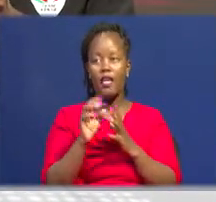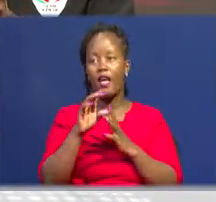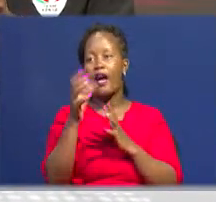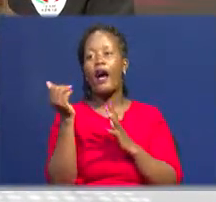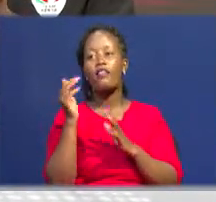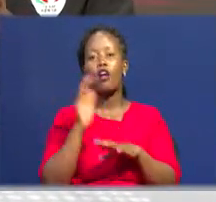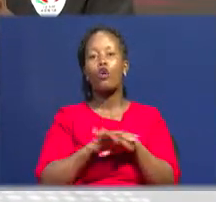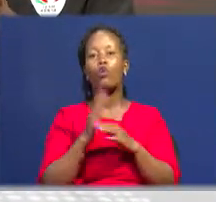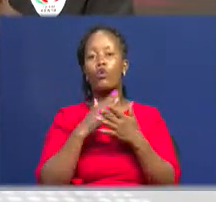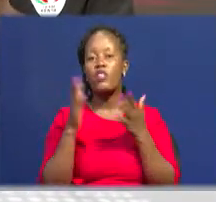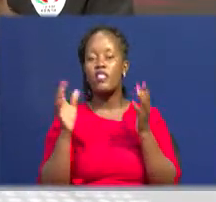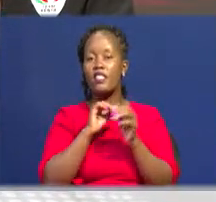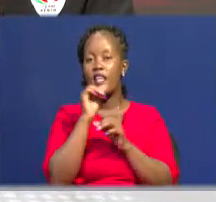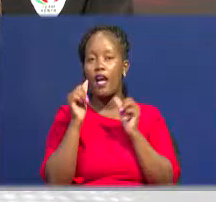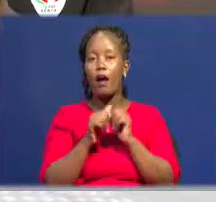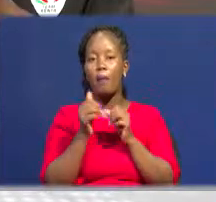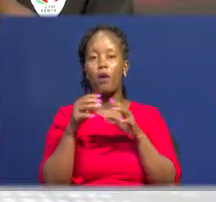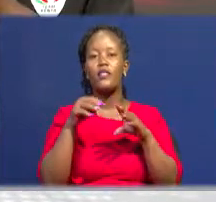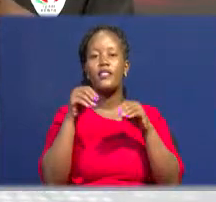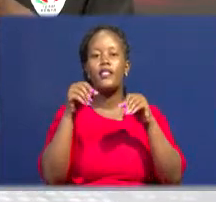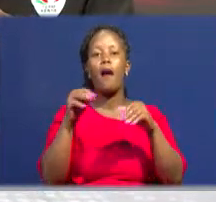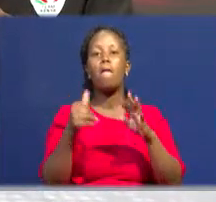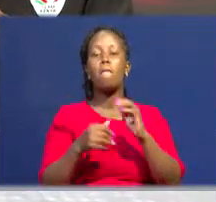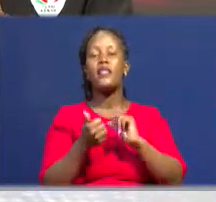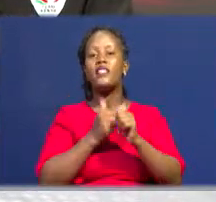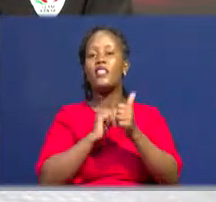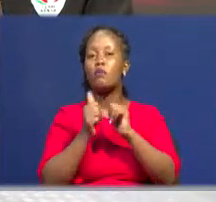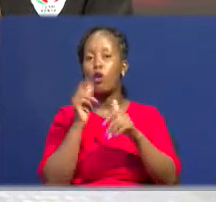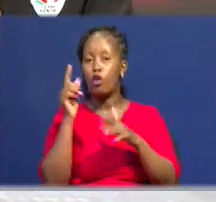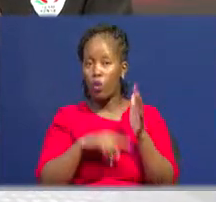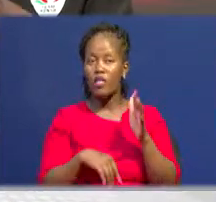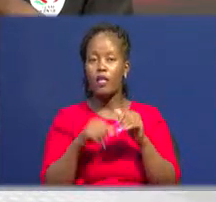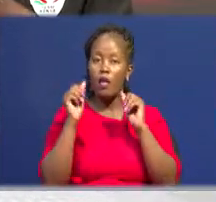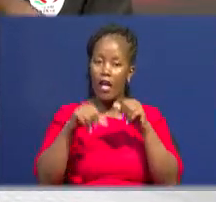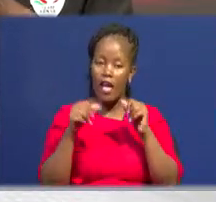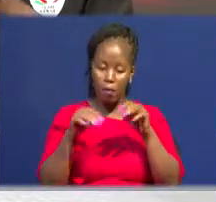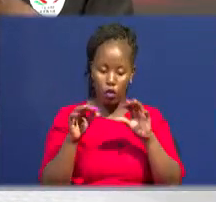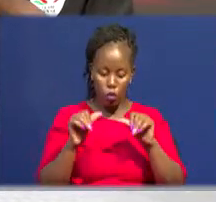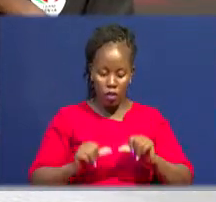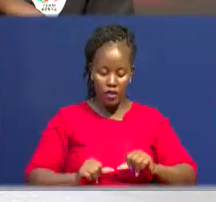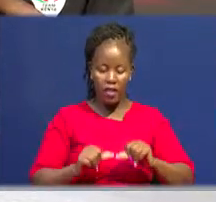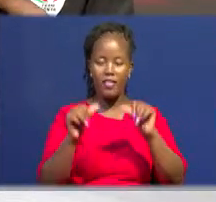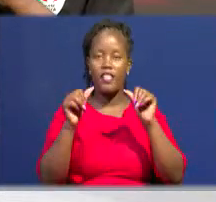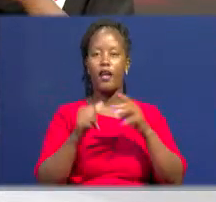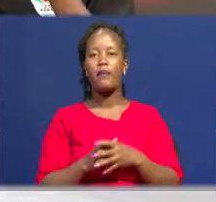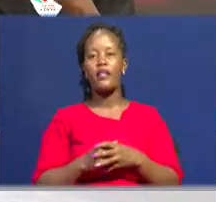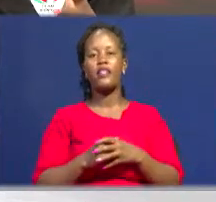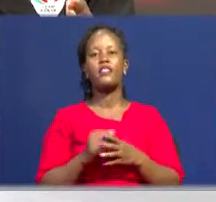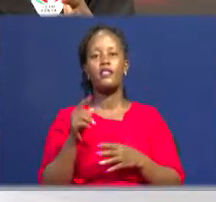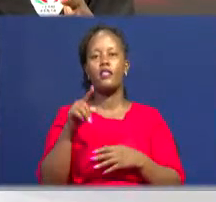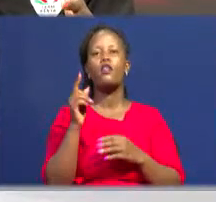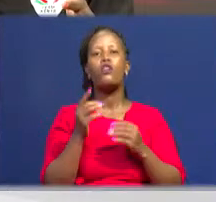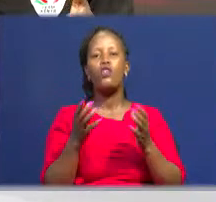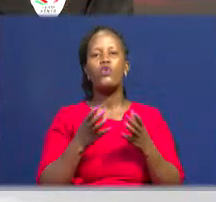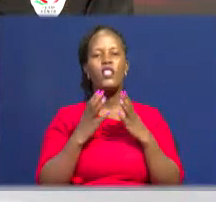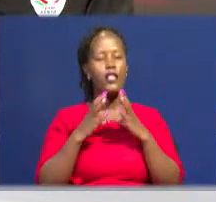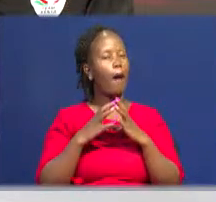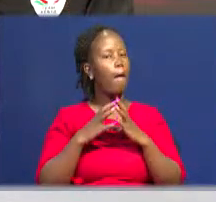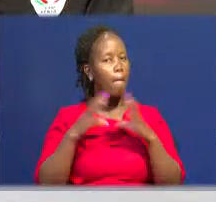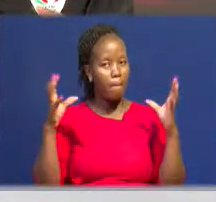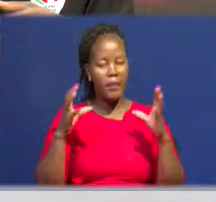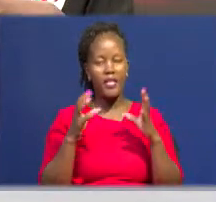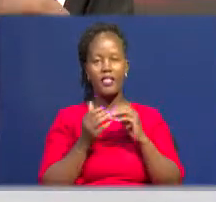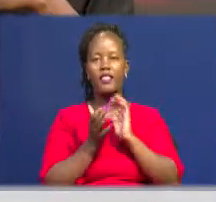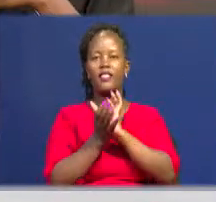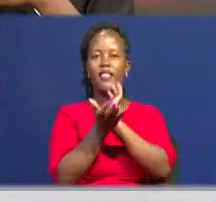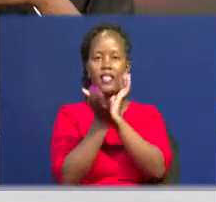youth sports is sustainability. You know, the sports world is really struggling with the issue of sustainability. You need a big stadium to host a